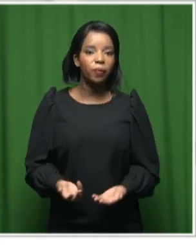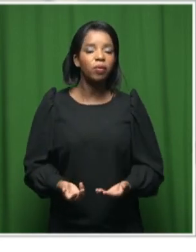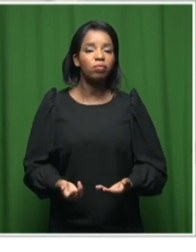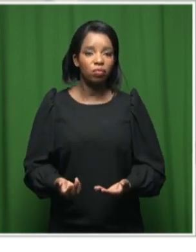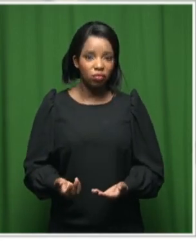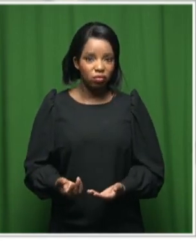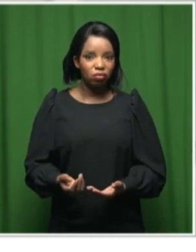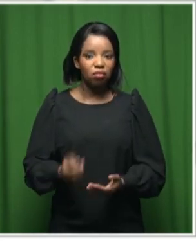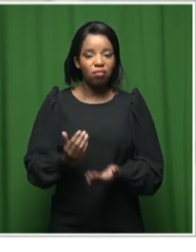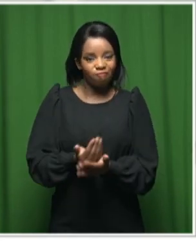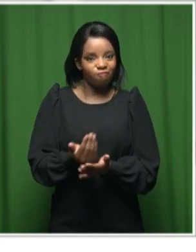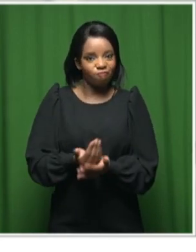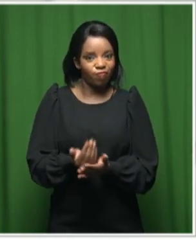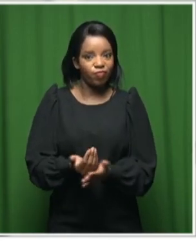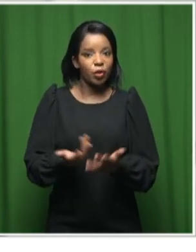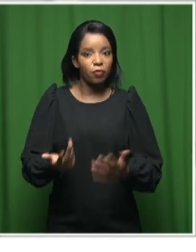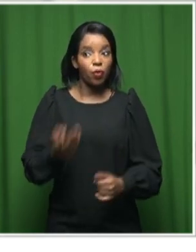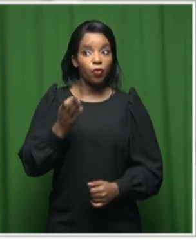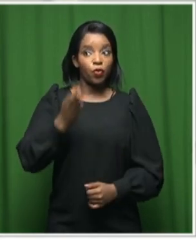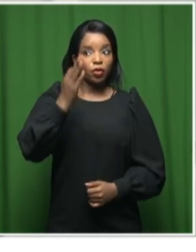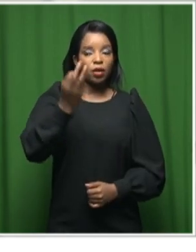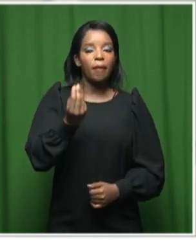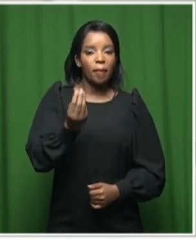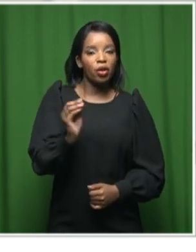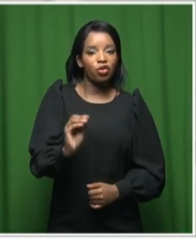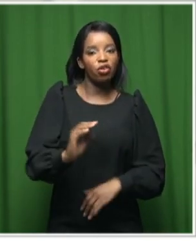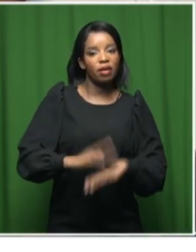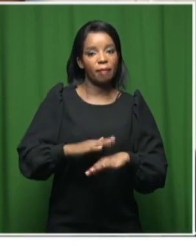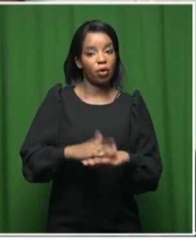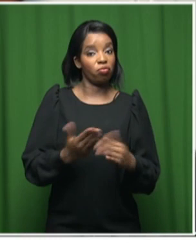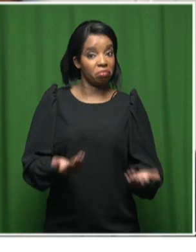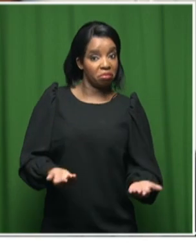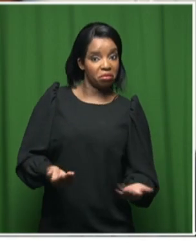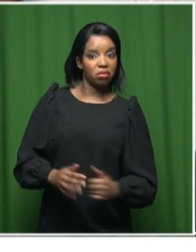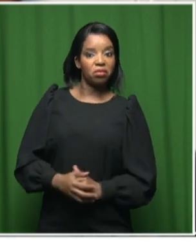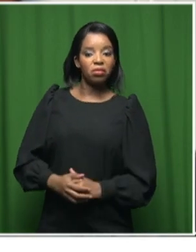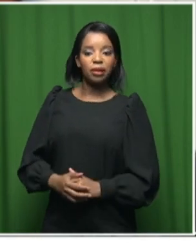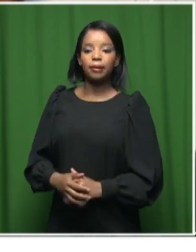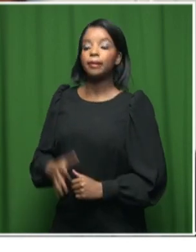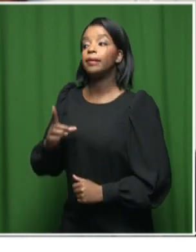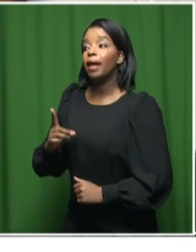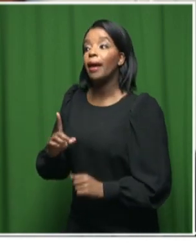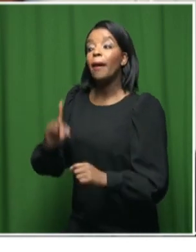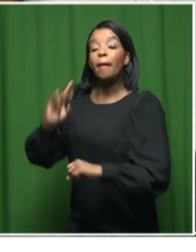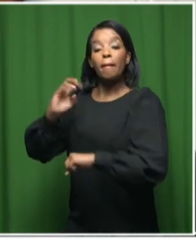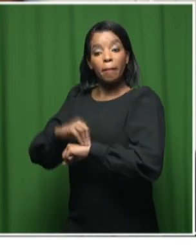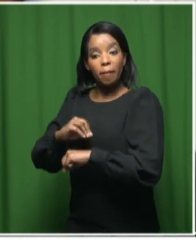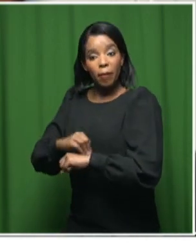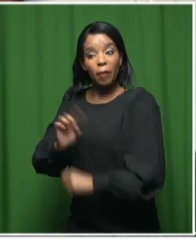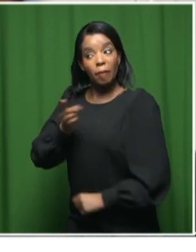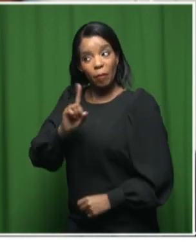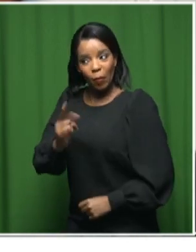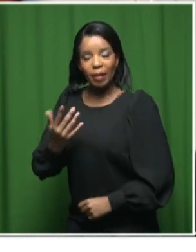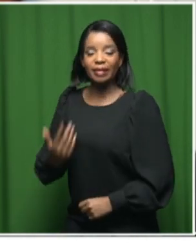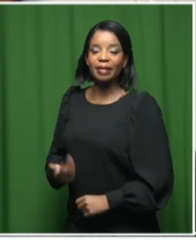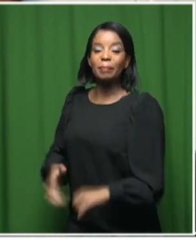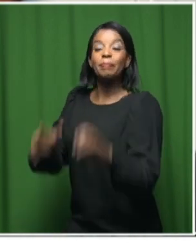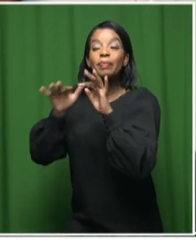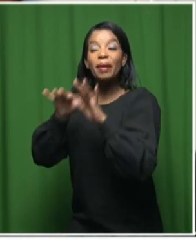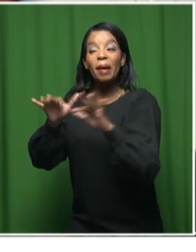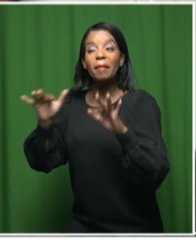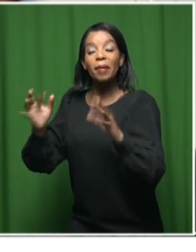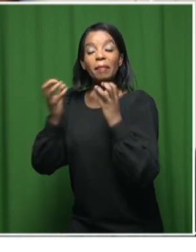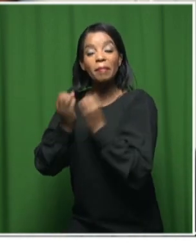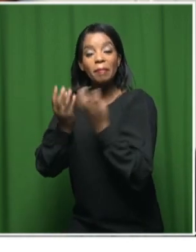more money in future. The problem, though, with what you're saying, Dr. Mfeka, is that for many people, it is not